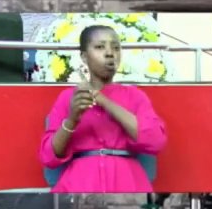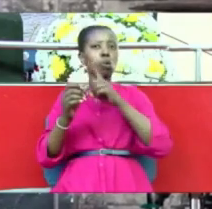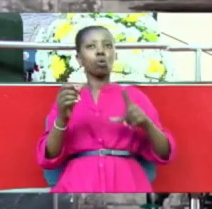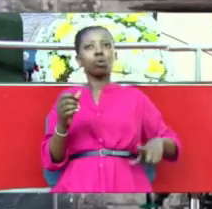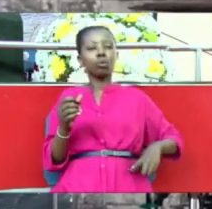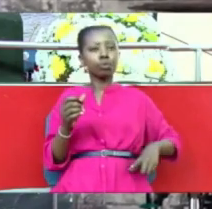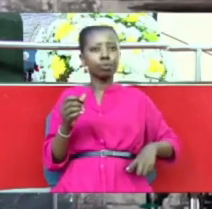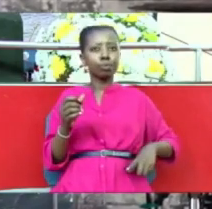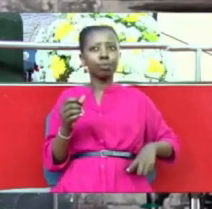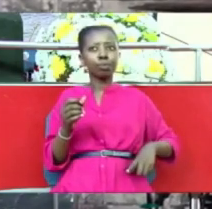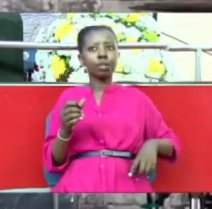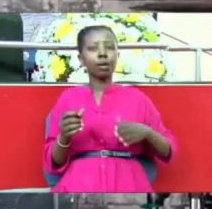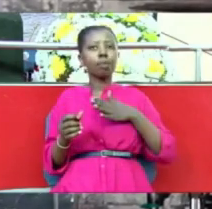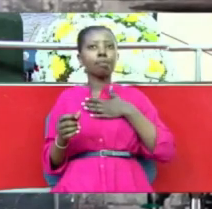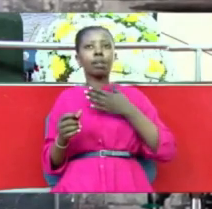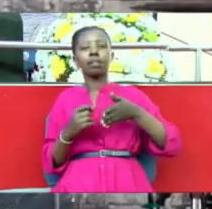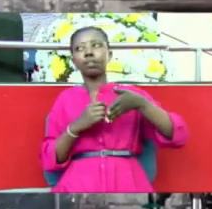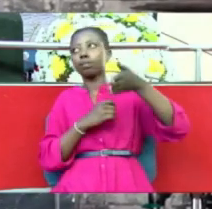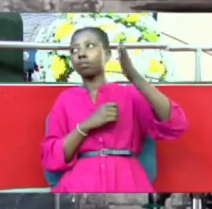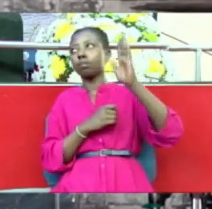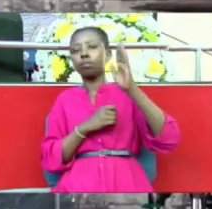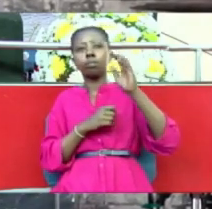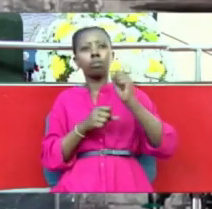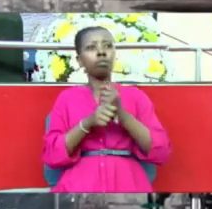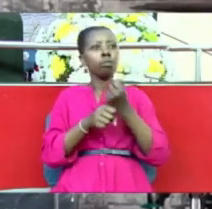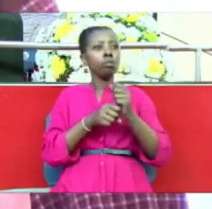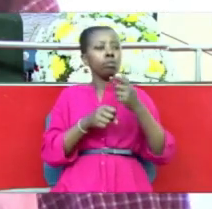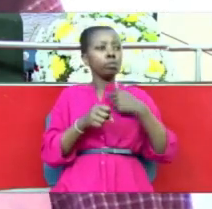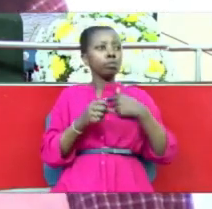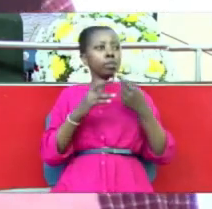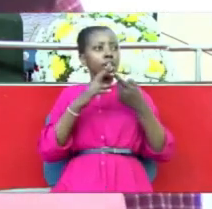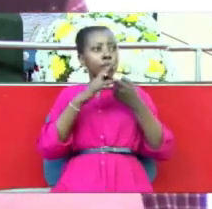Oh Lord, my God,